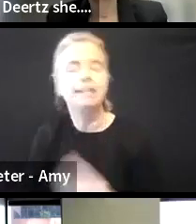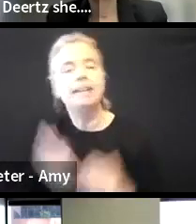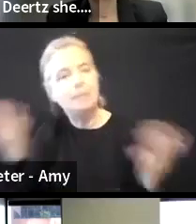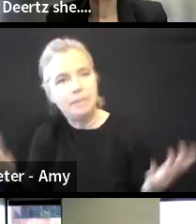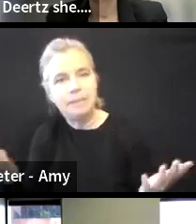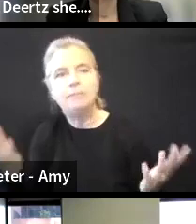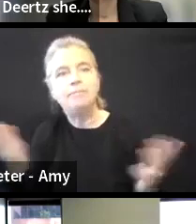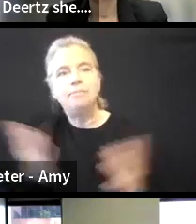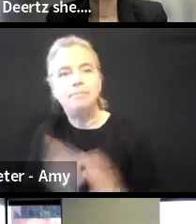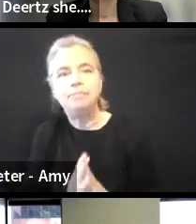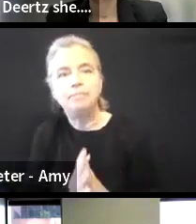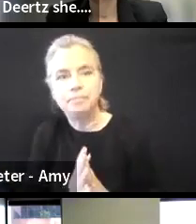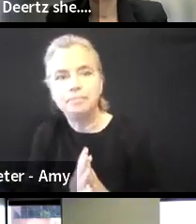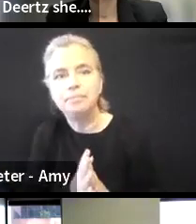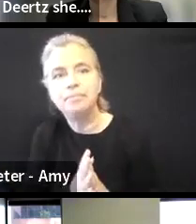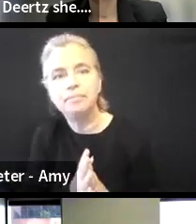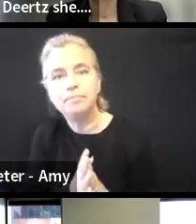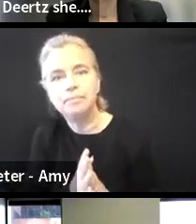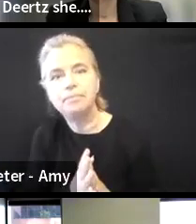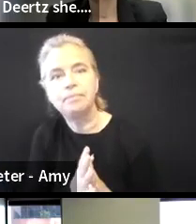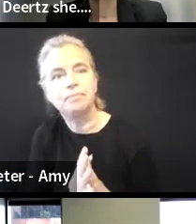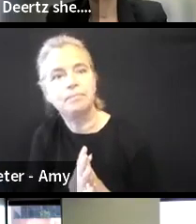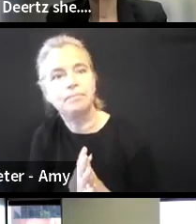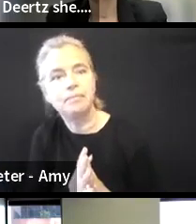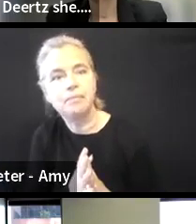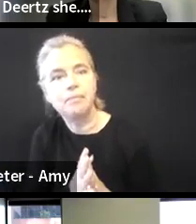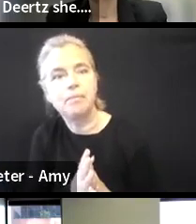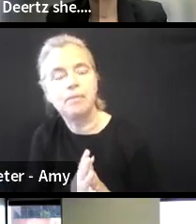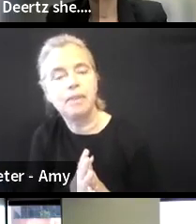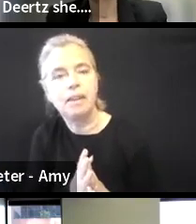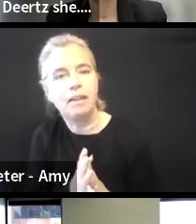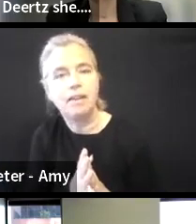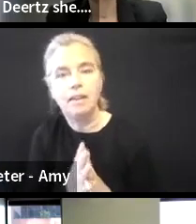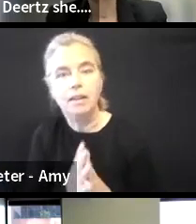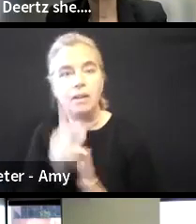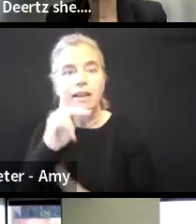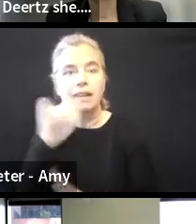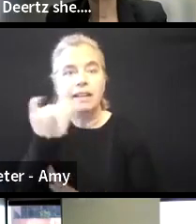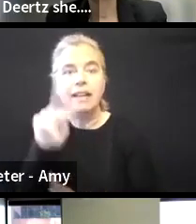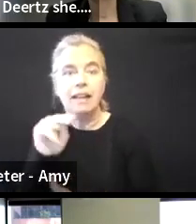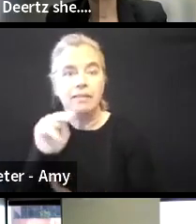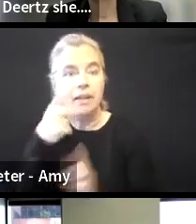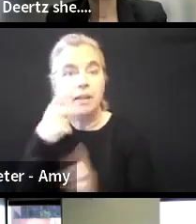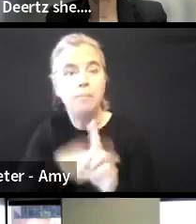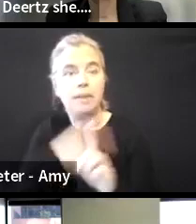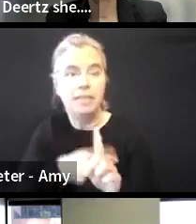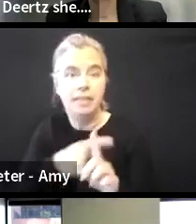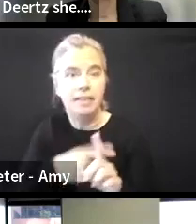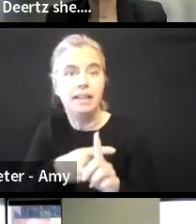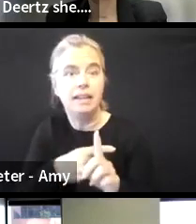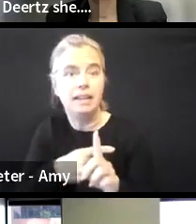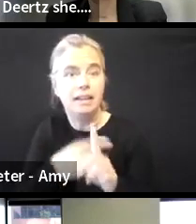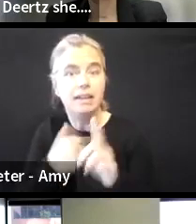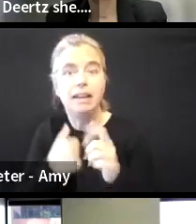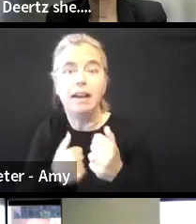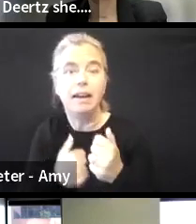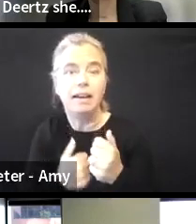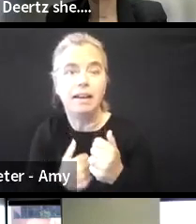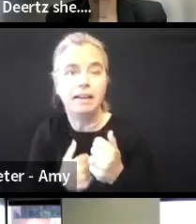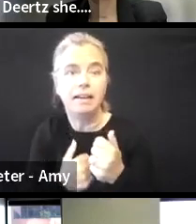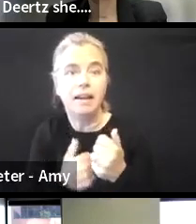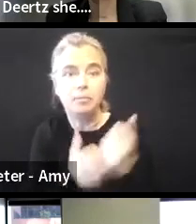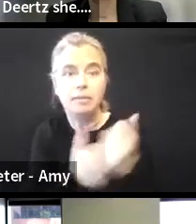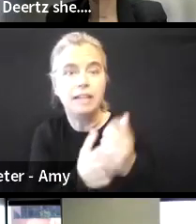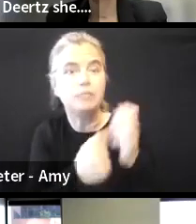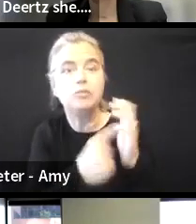positively, when Kevin puts out his monthly updates on EPI, I almost always